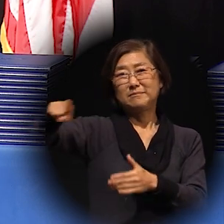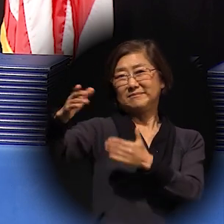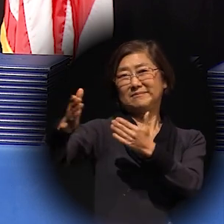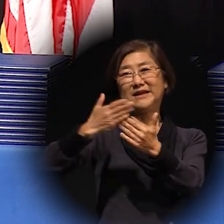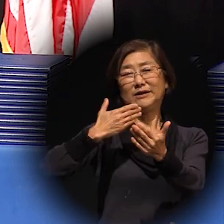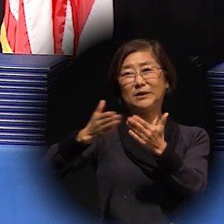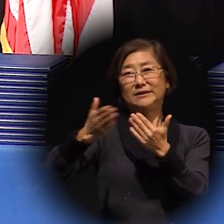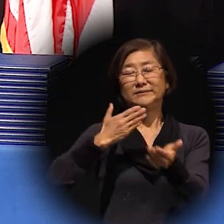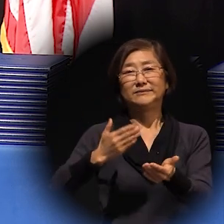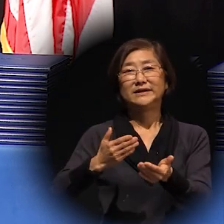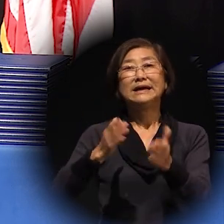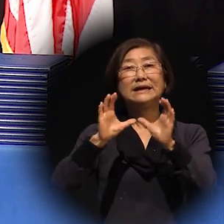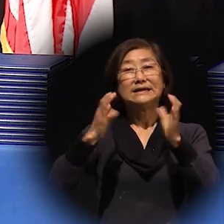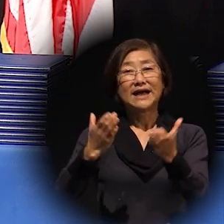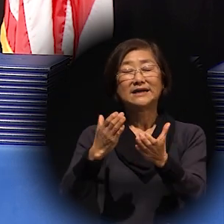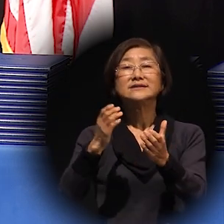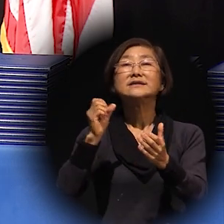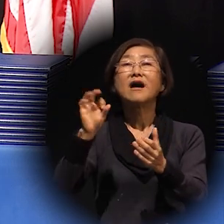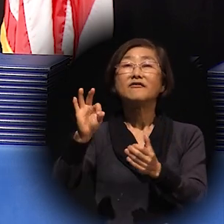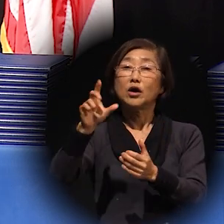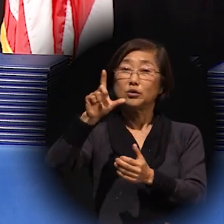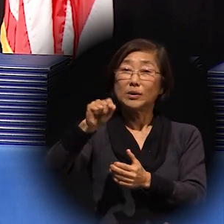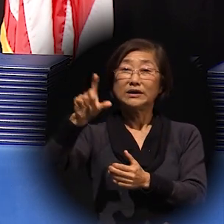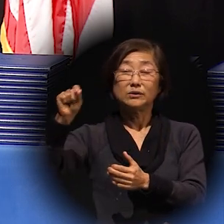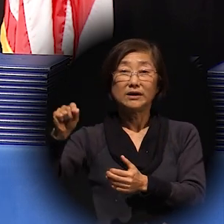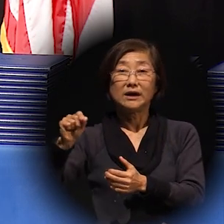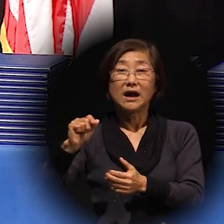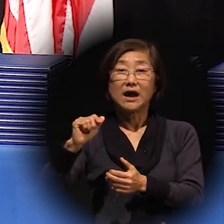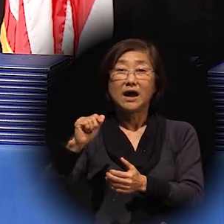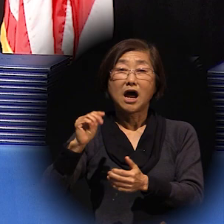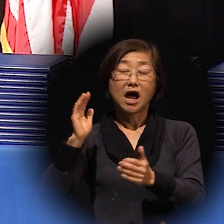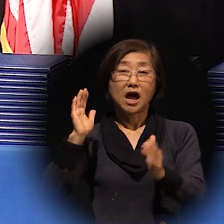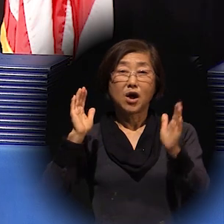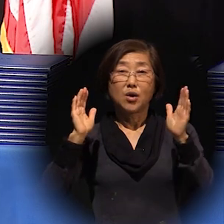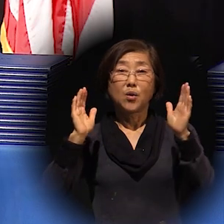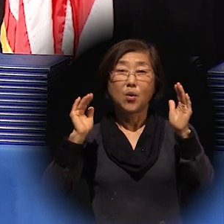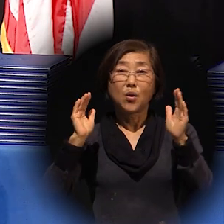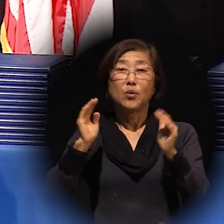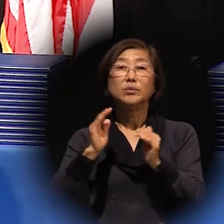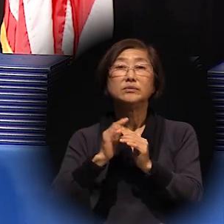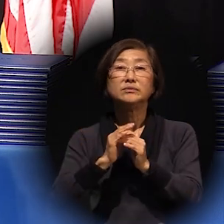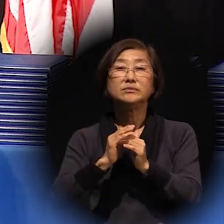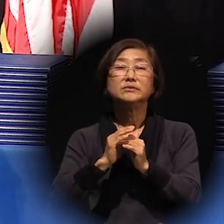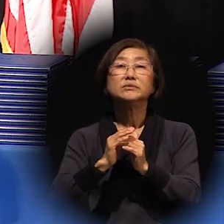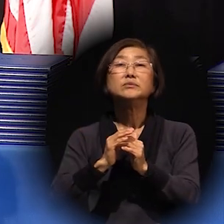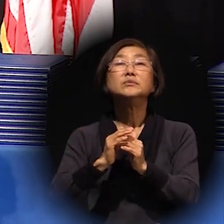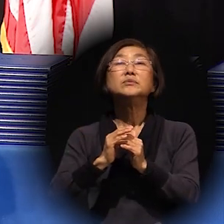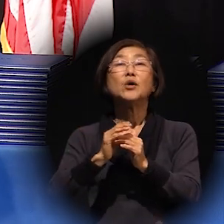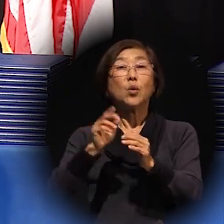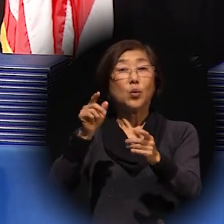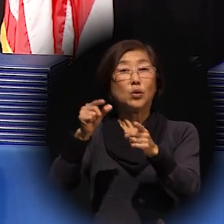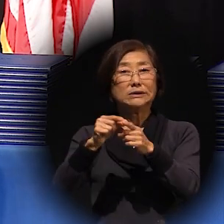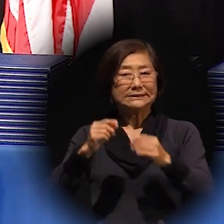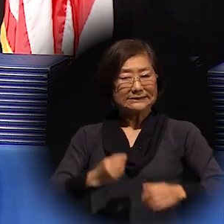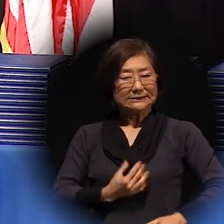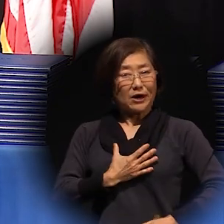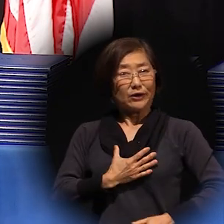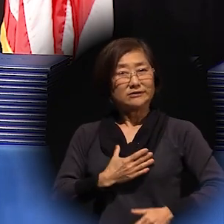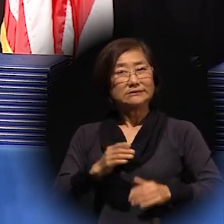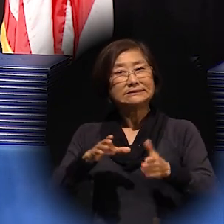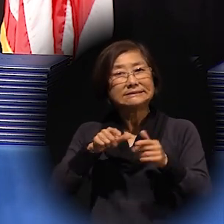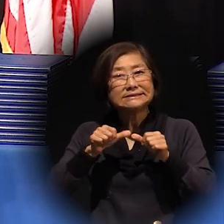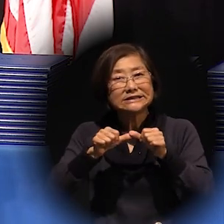anyway. Class of 2020, I hope her words will inspire you to keep